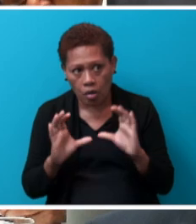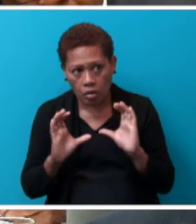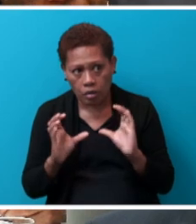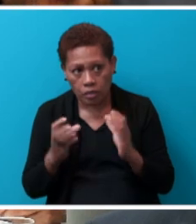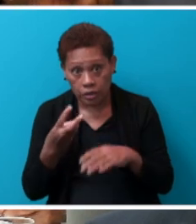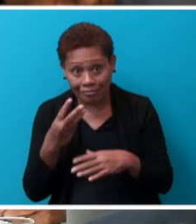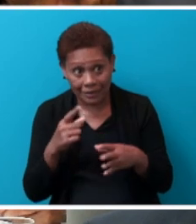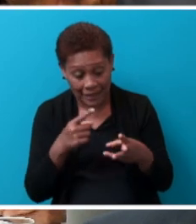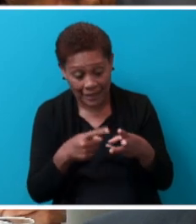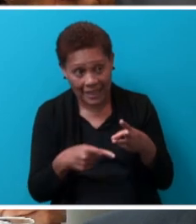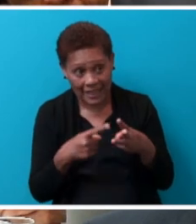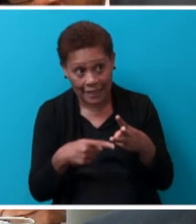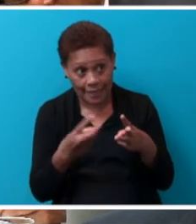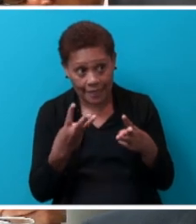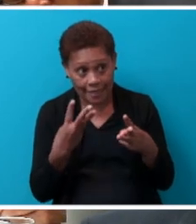3,